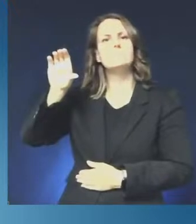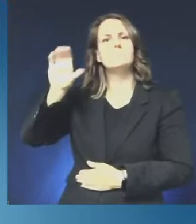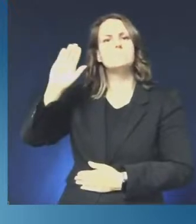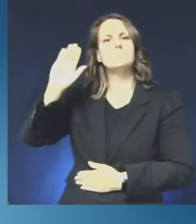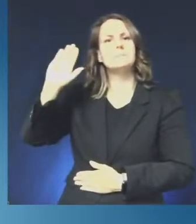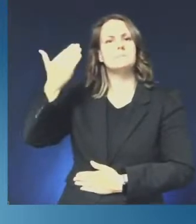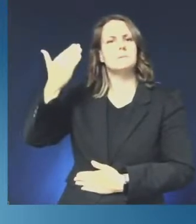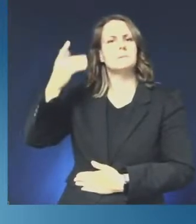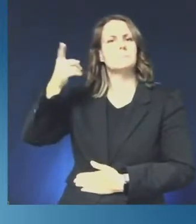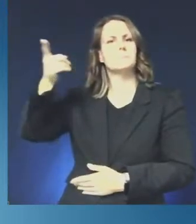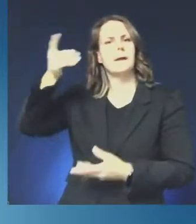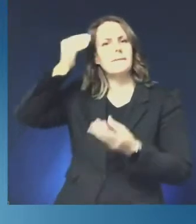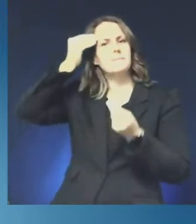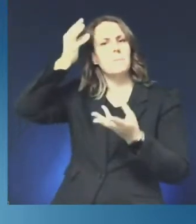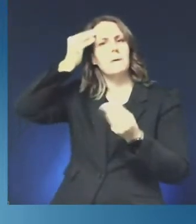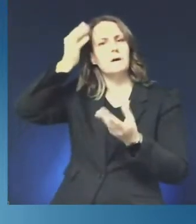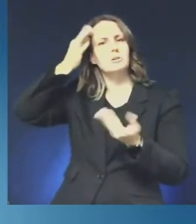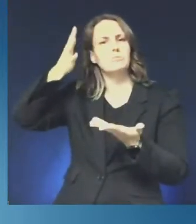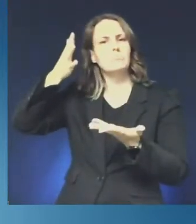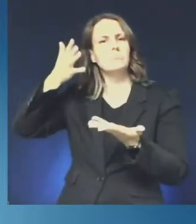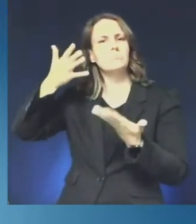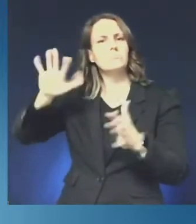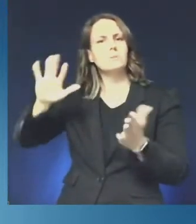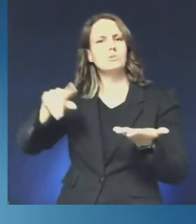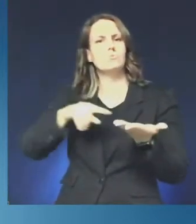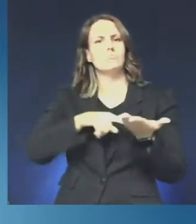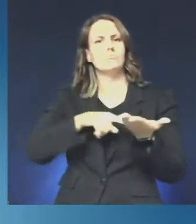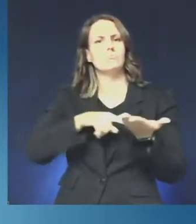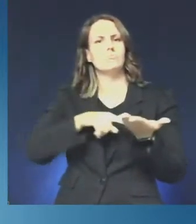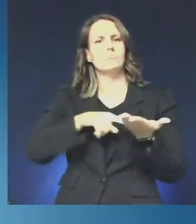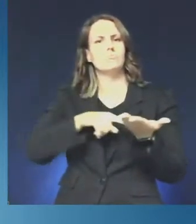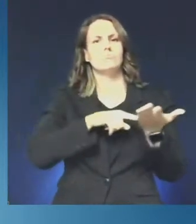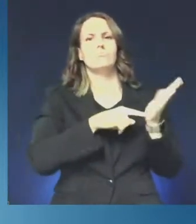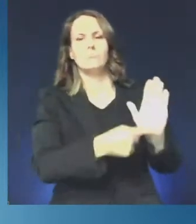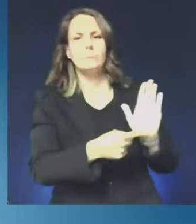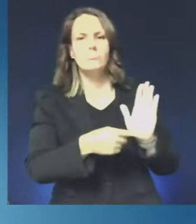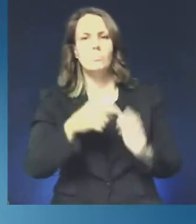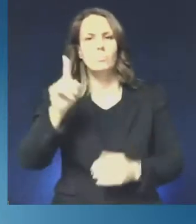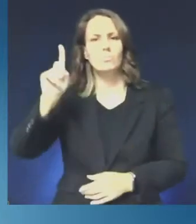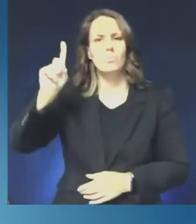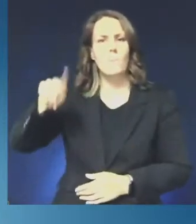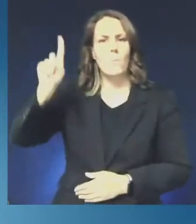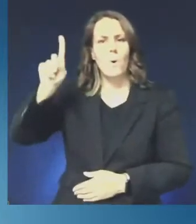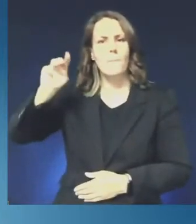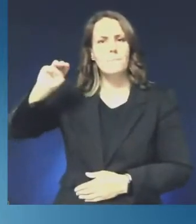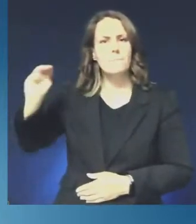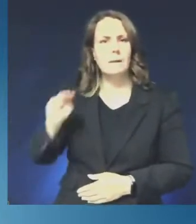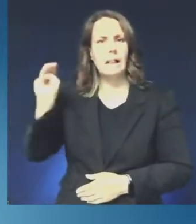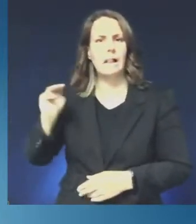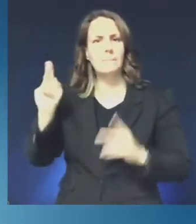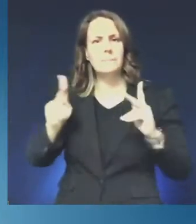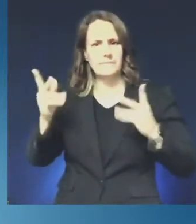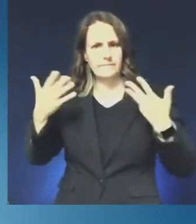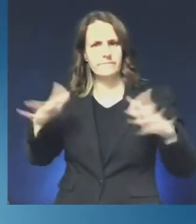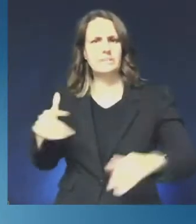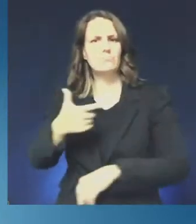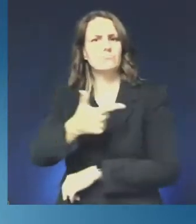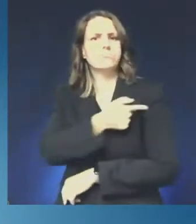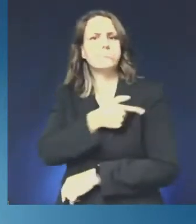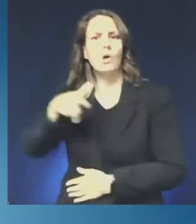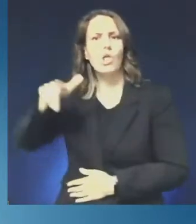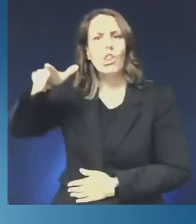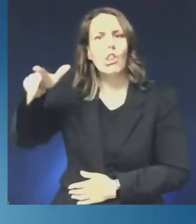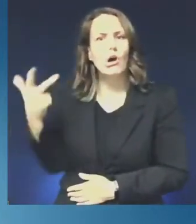on their own. Any idea as to when Wisconsin, those that will need the third booster, that will be